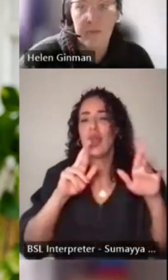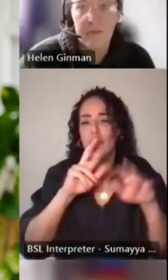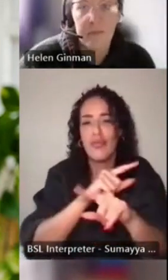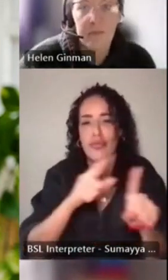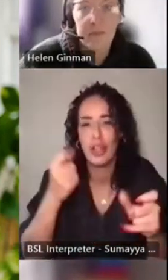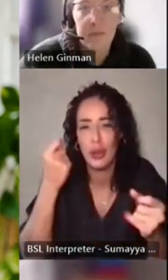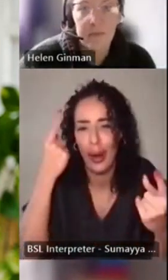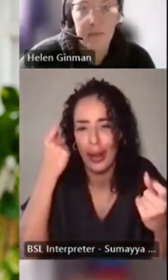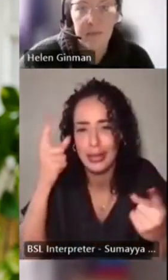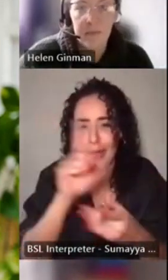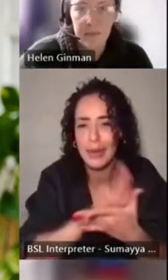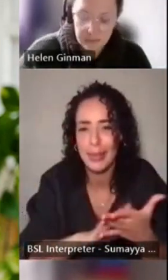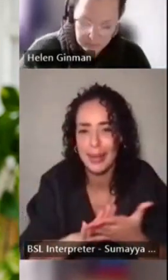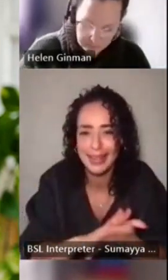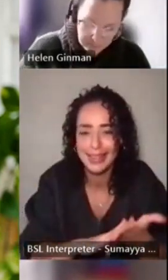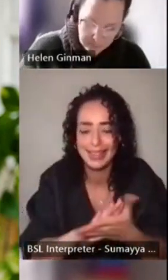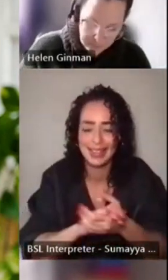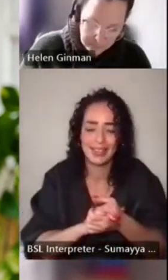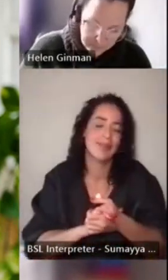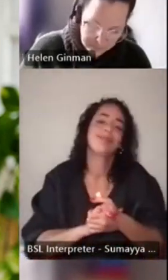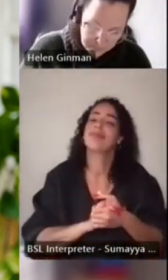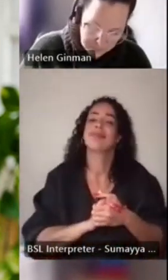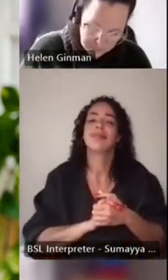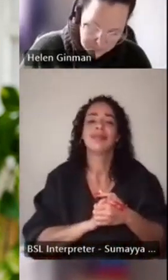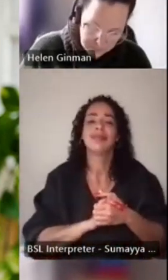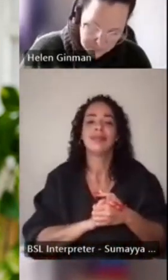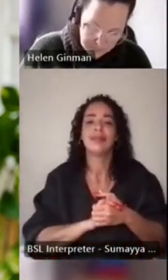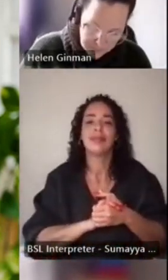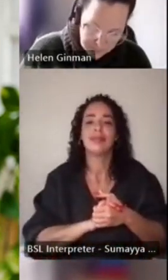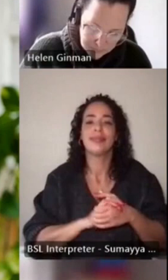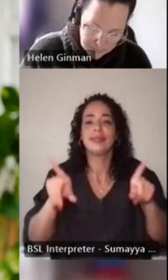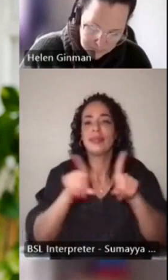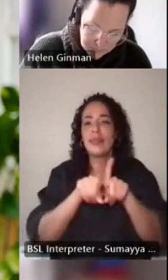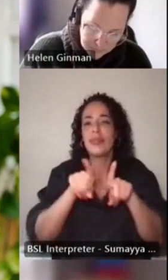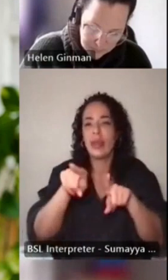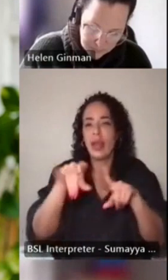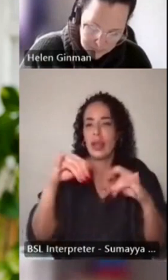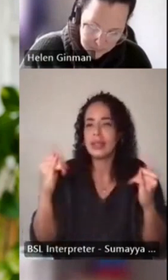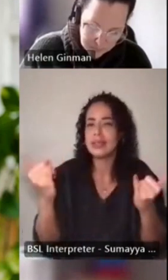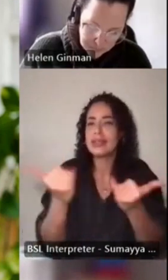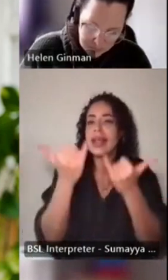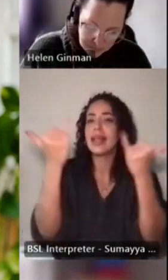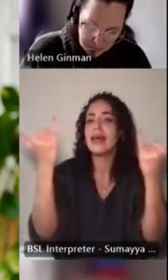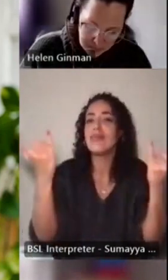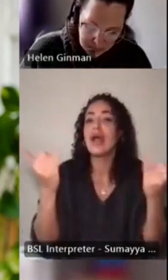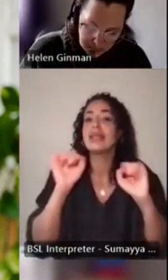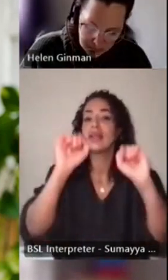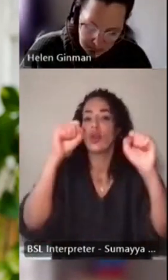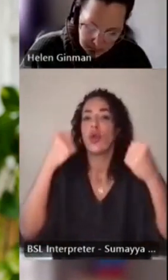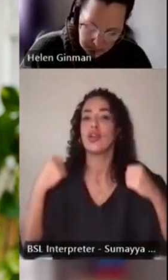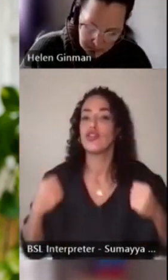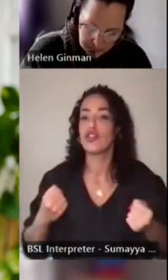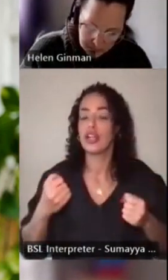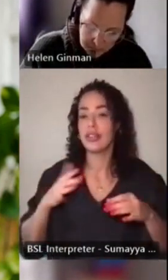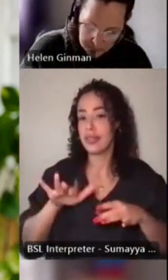I'm trying to say. So we've also got celebrating being assertive at work. So this